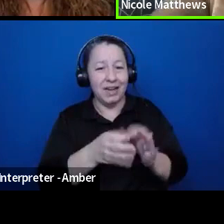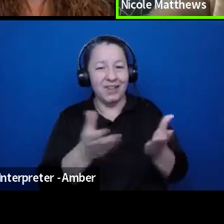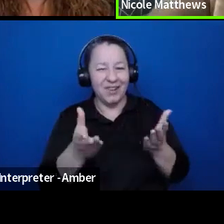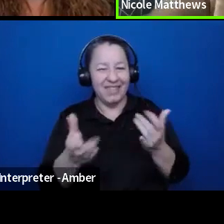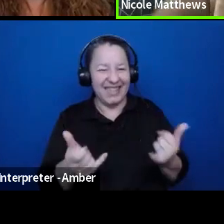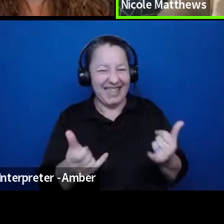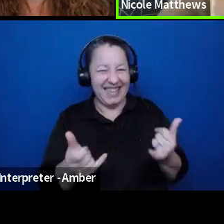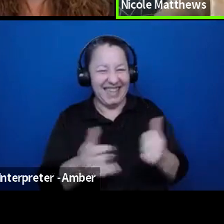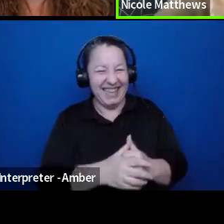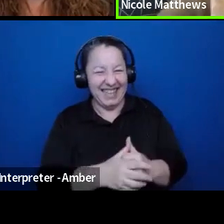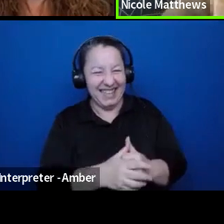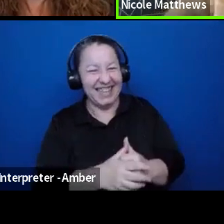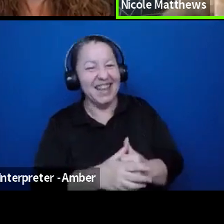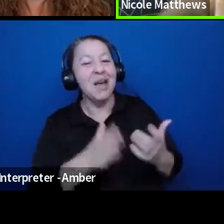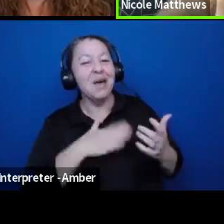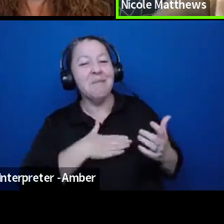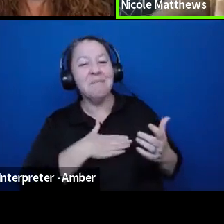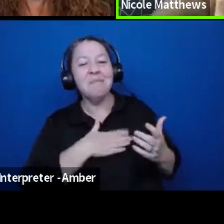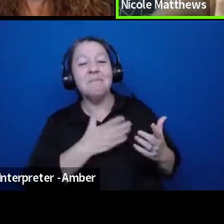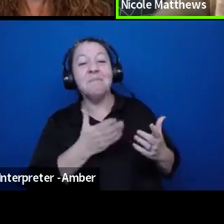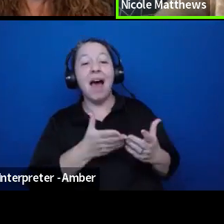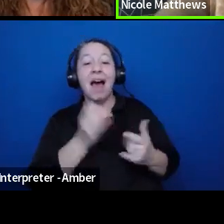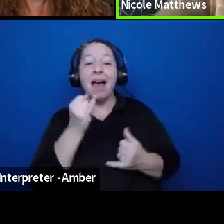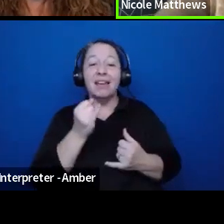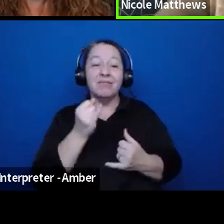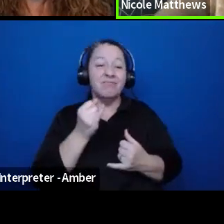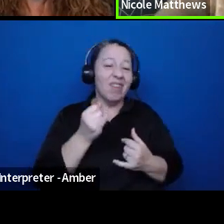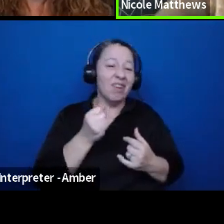my closing thoughts are, you know,